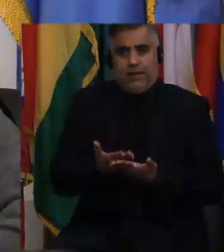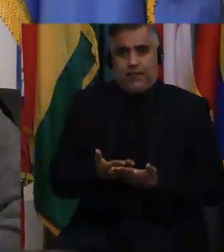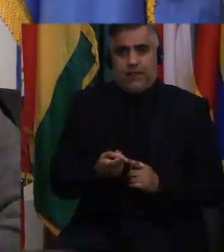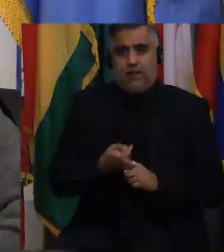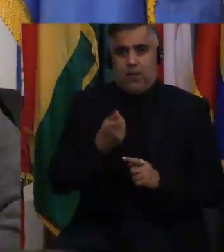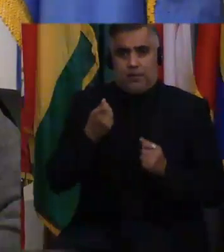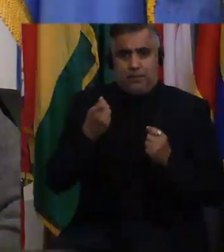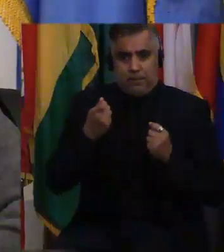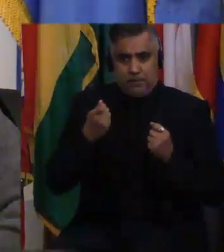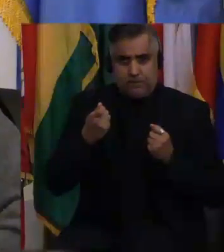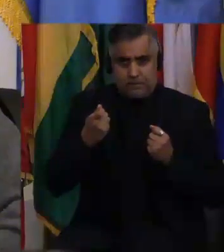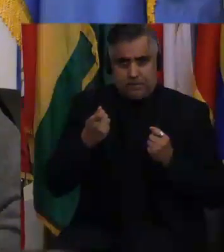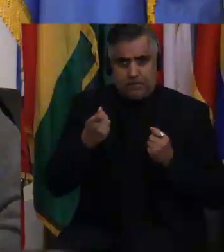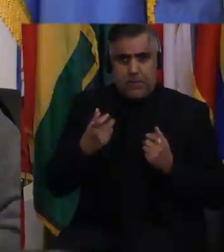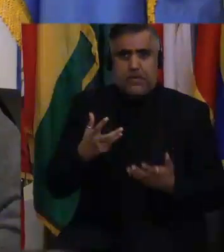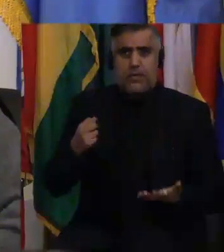many